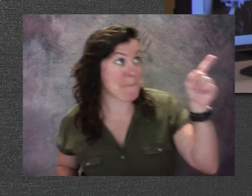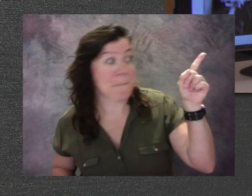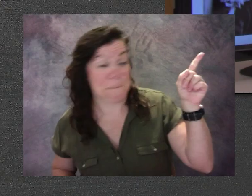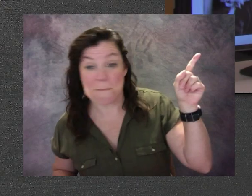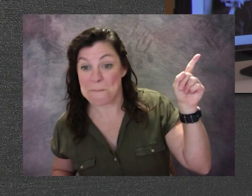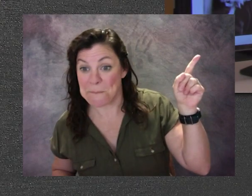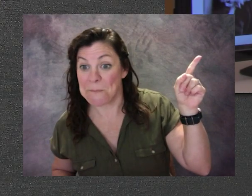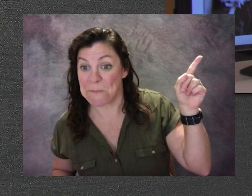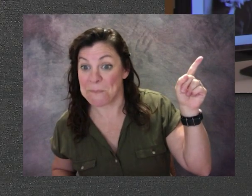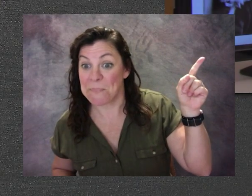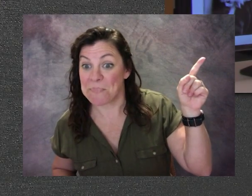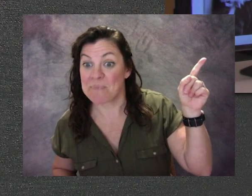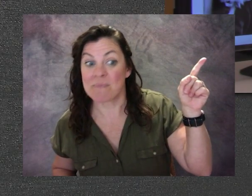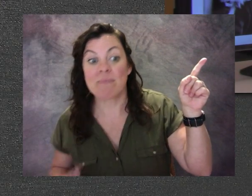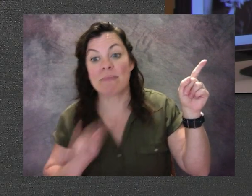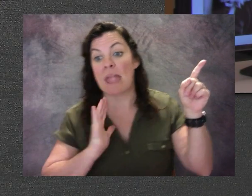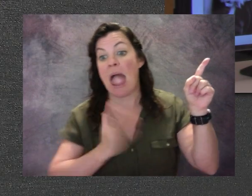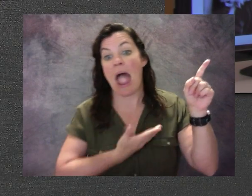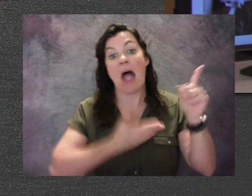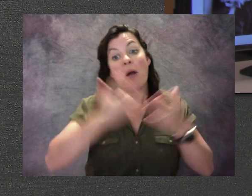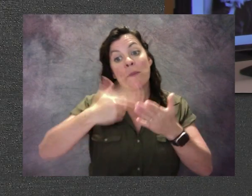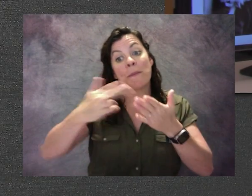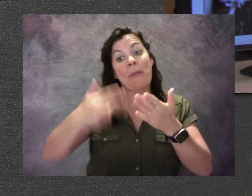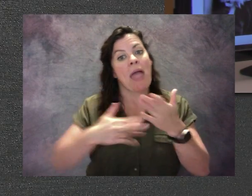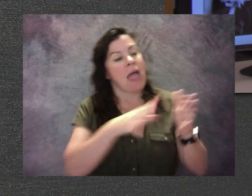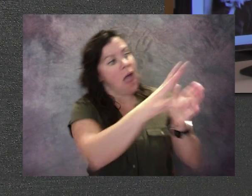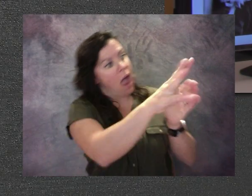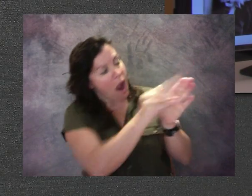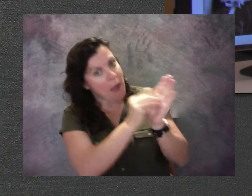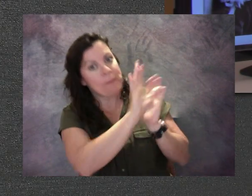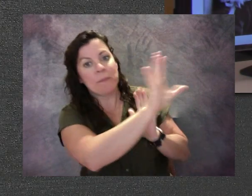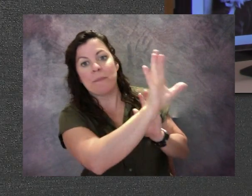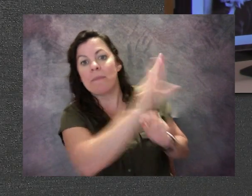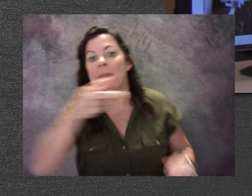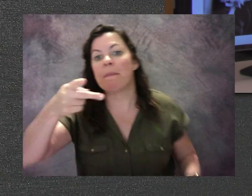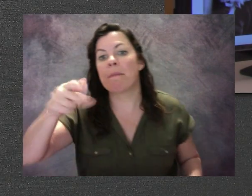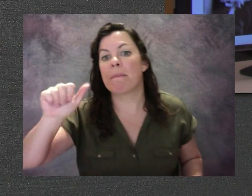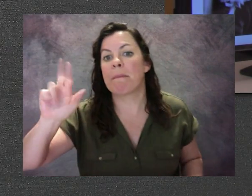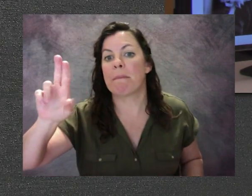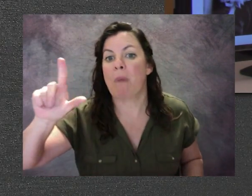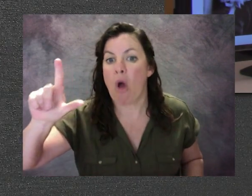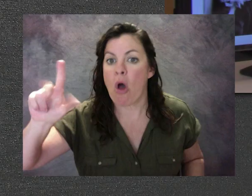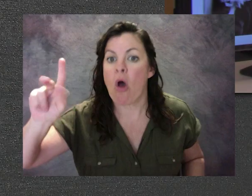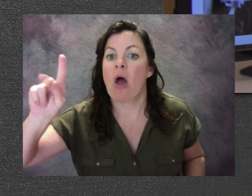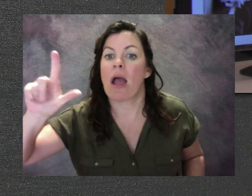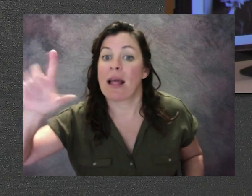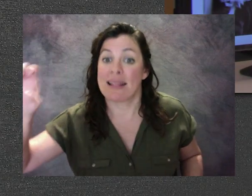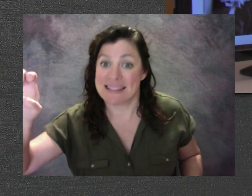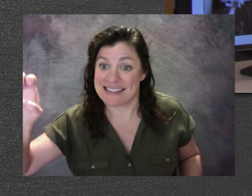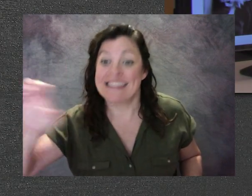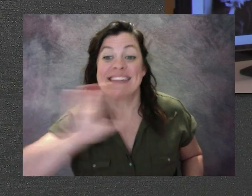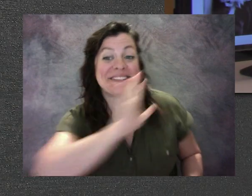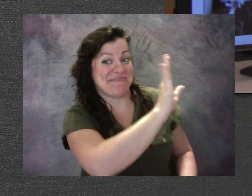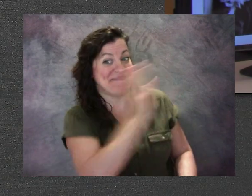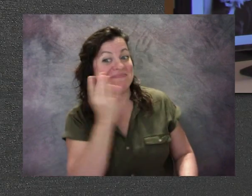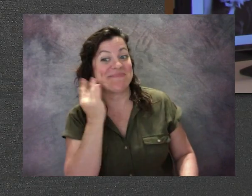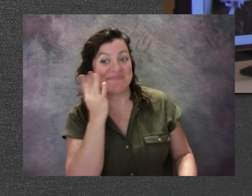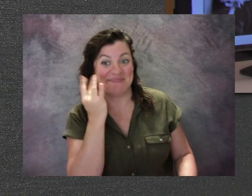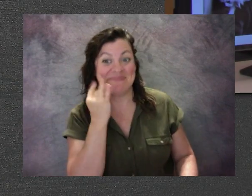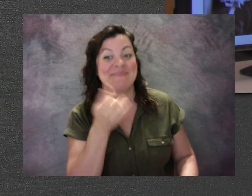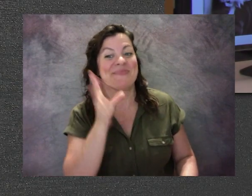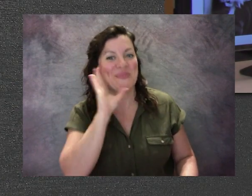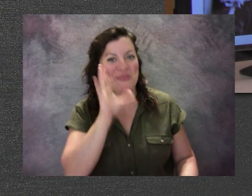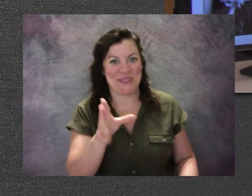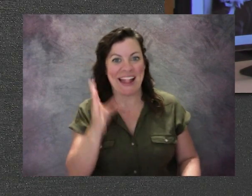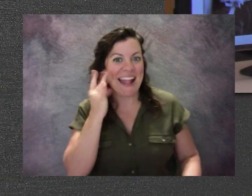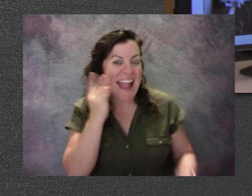our painting done by Paul Klee of cat and bird, and we are going to create our own cat and bird. You're going to